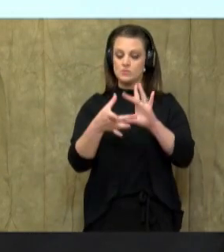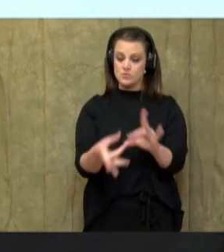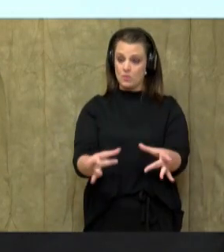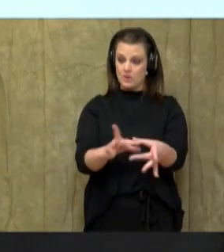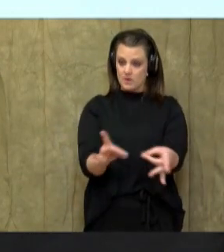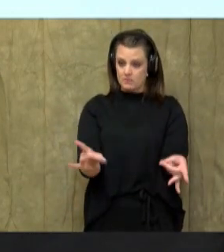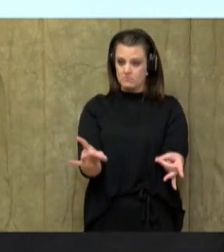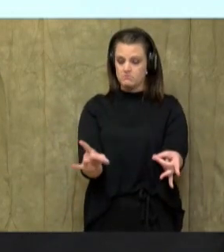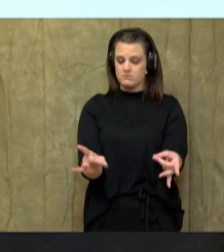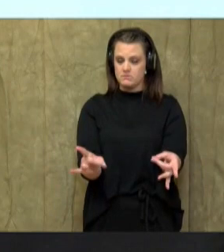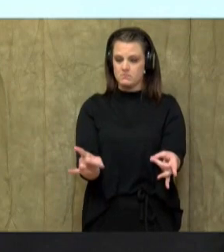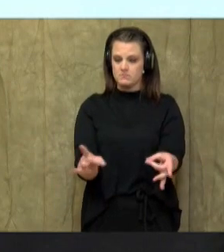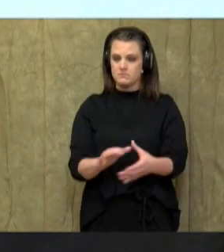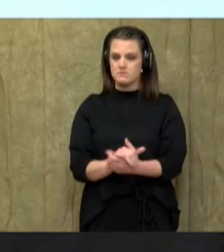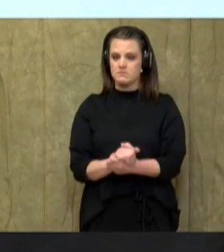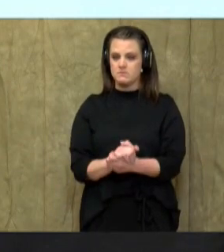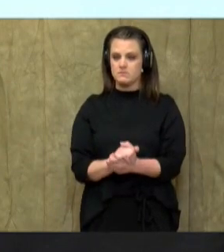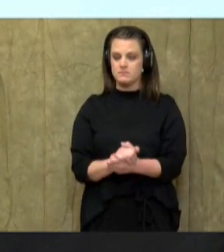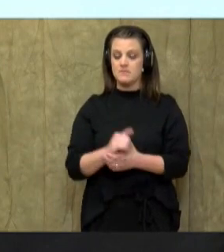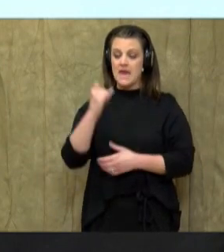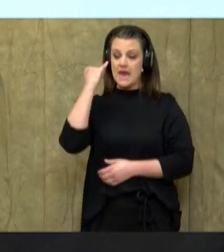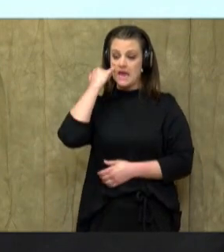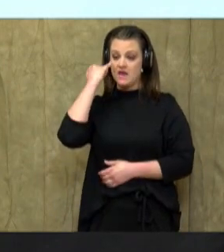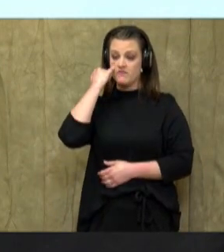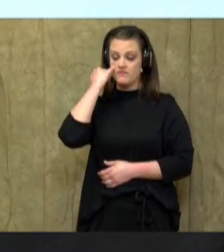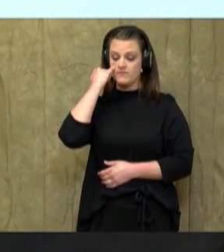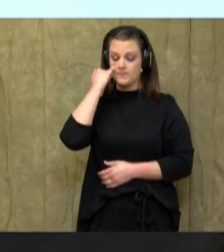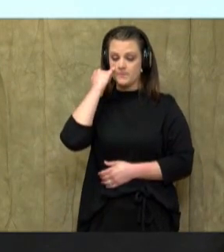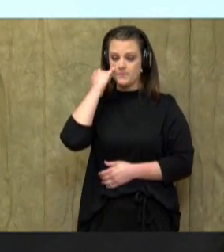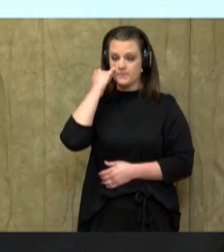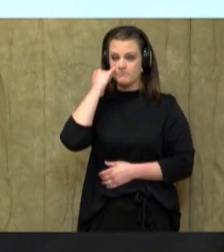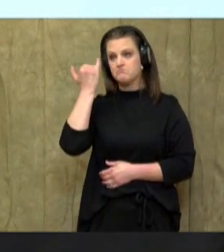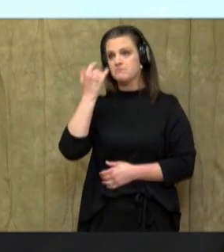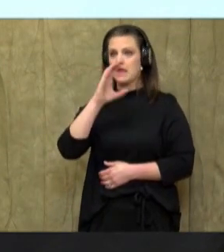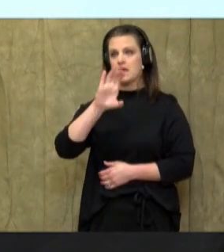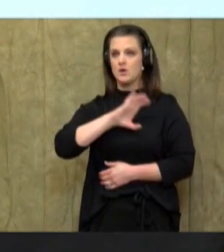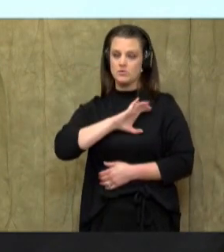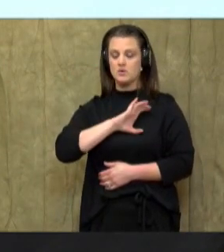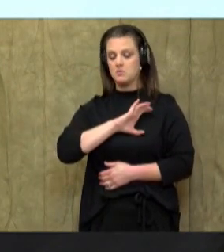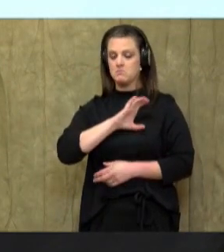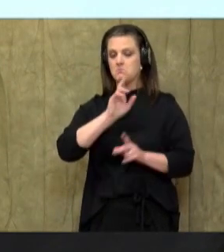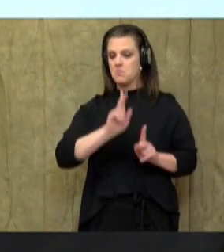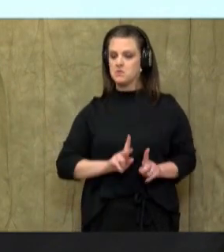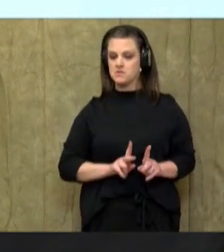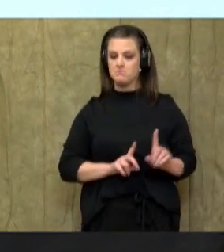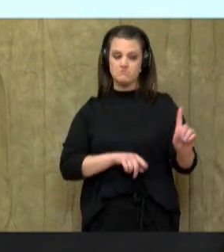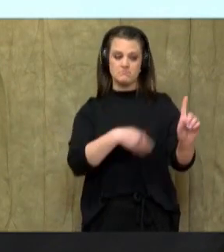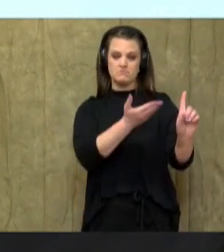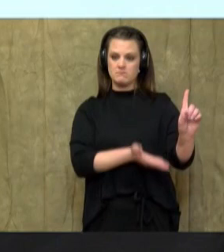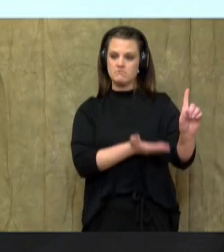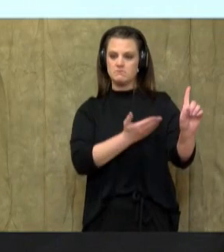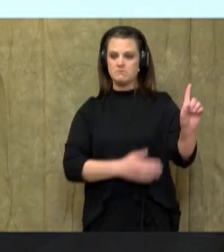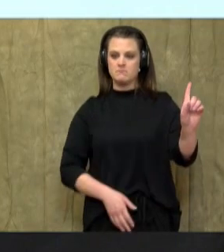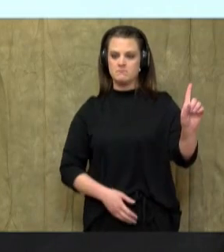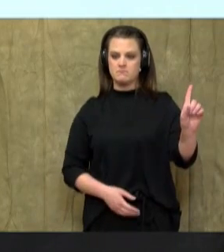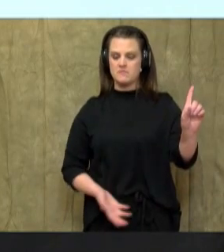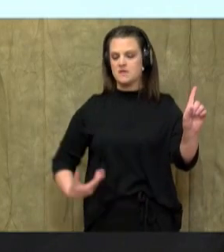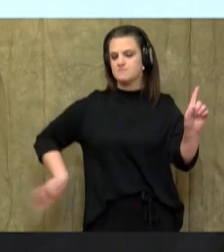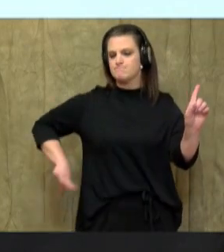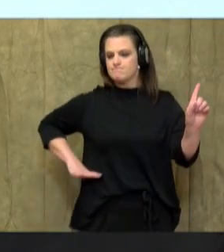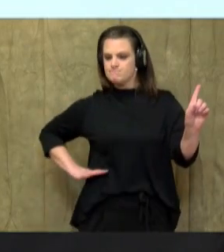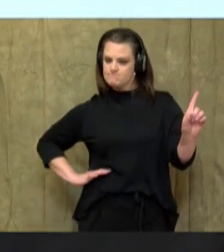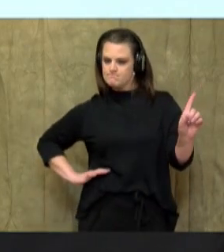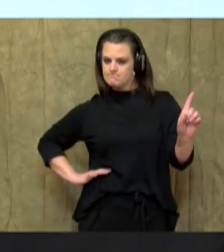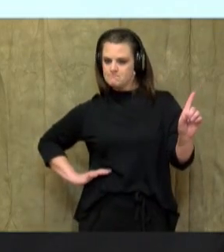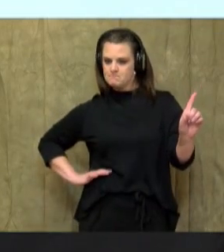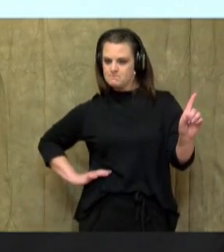story. If someone, such as a character, has hands on their hips,